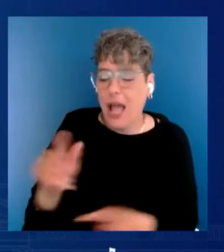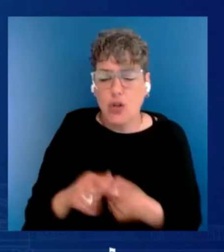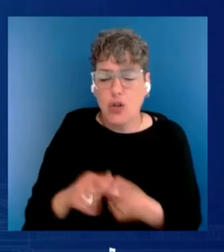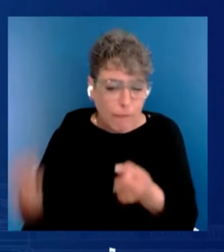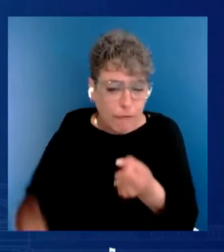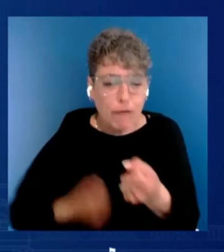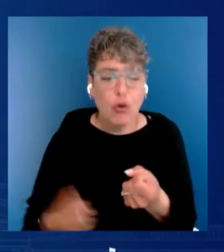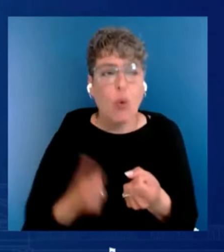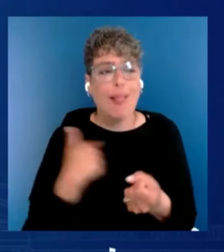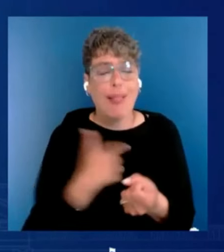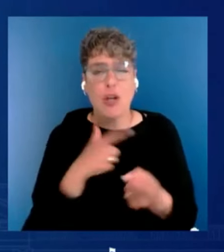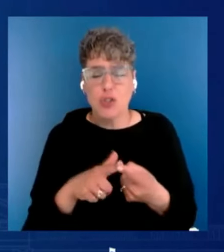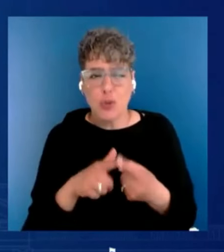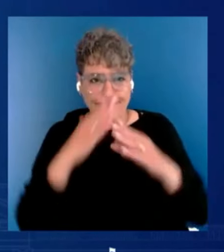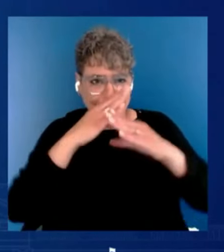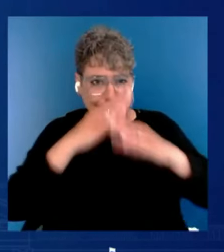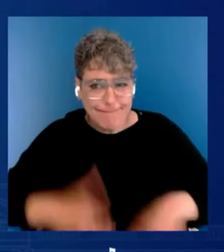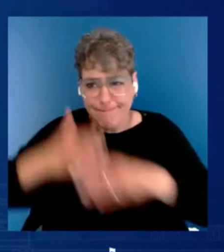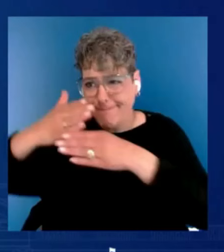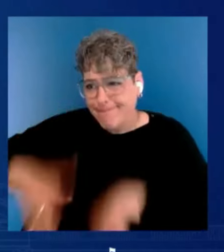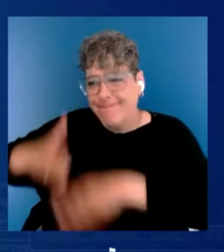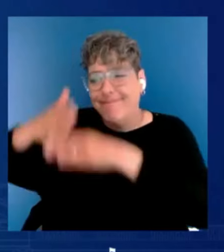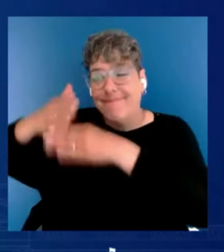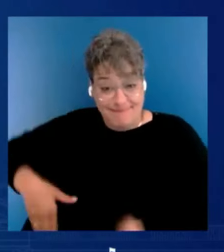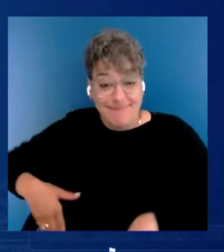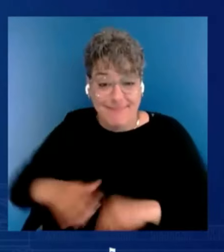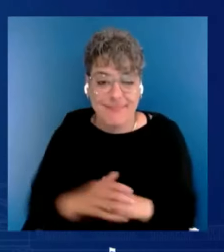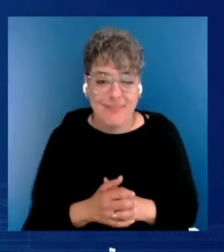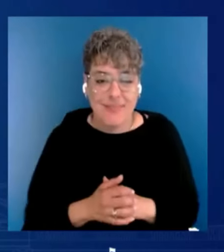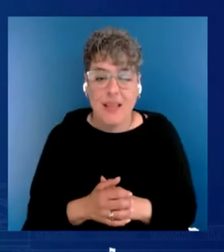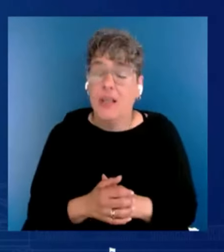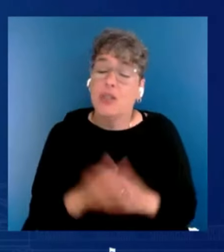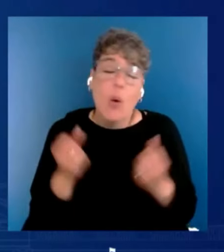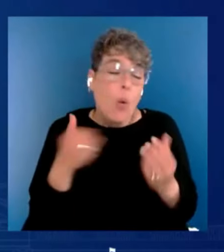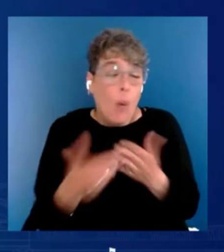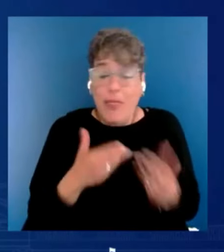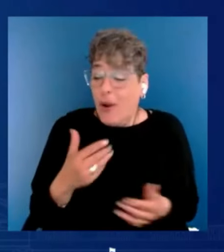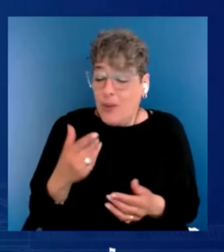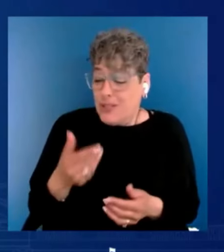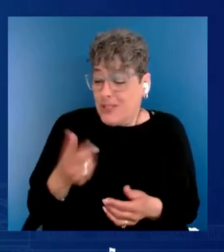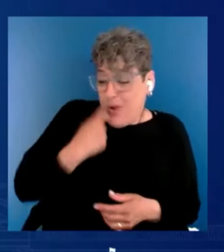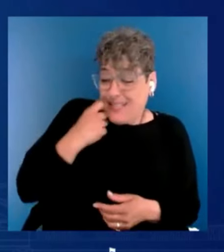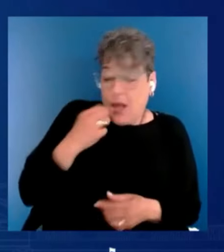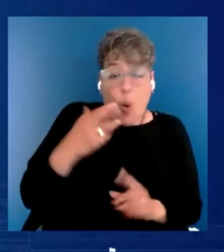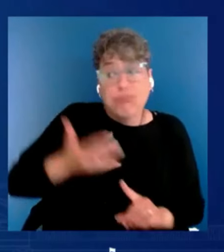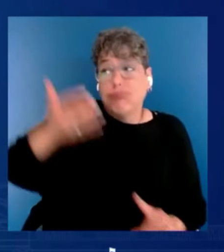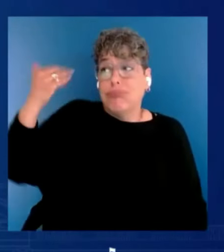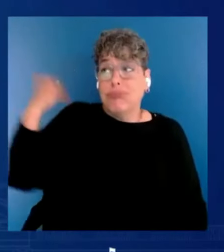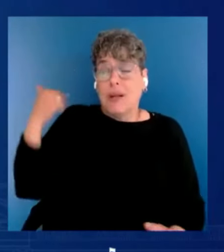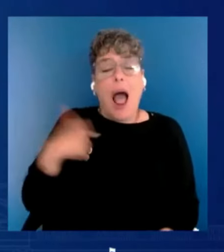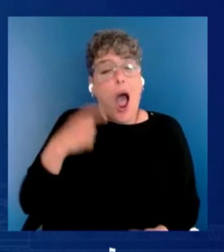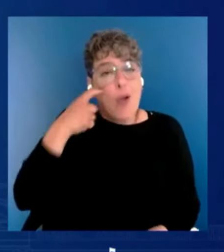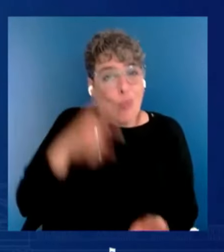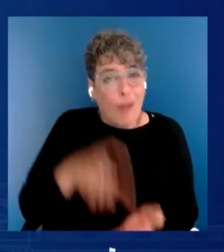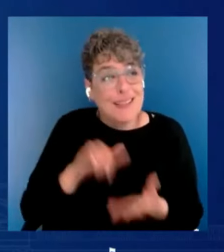immigrant families here, whether it was a generation ago or many generations ago, I realize that they are those compassionate,